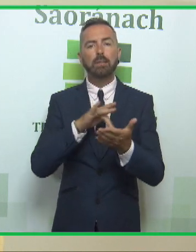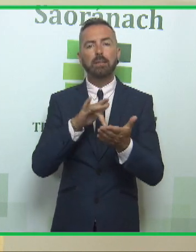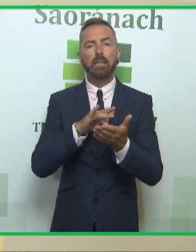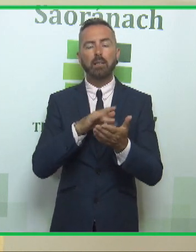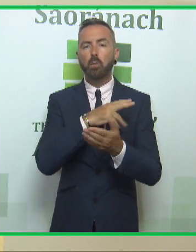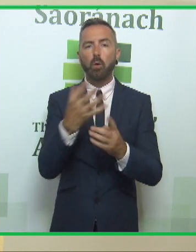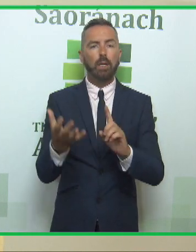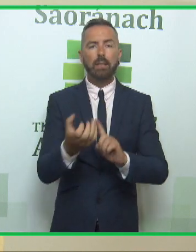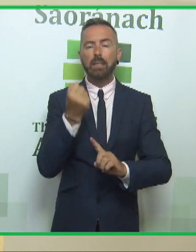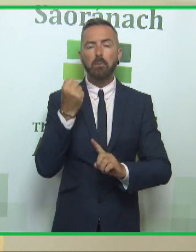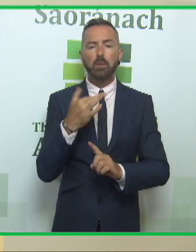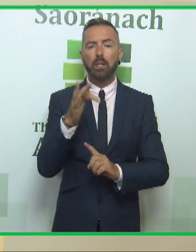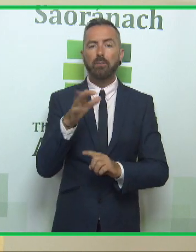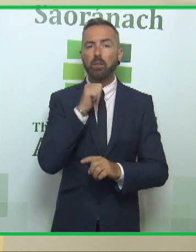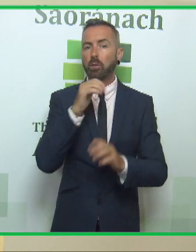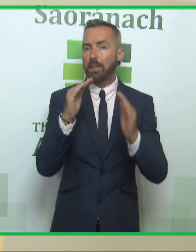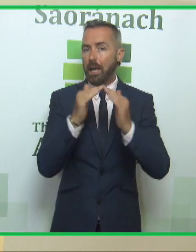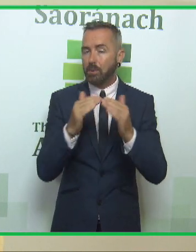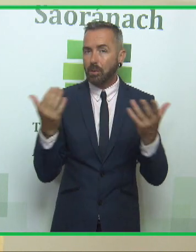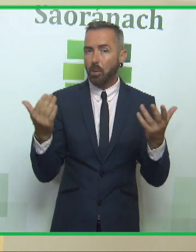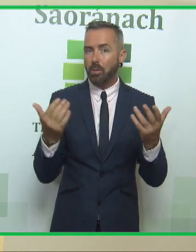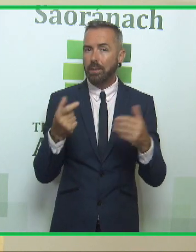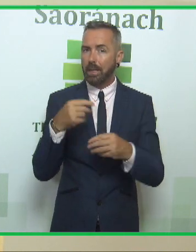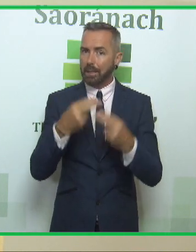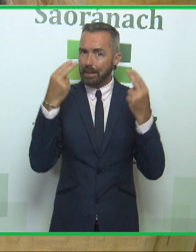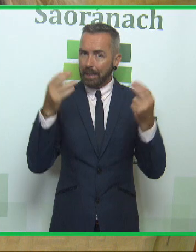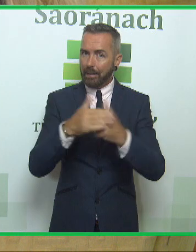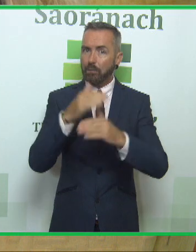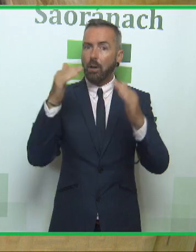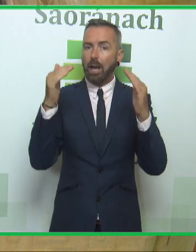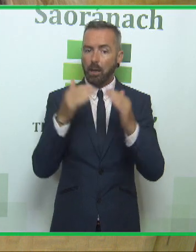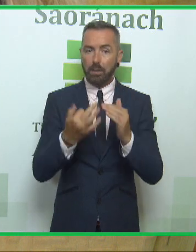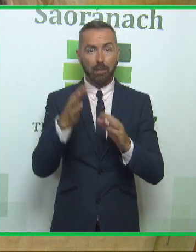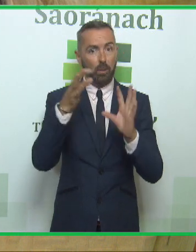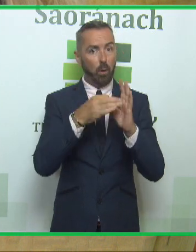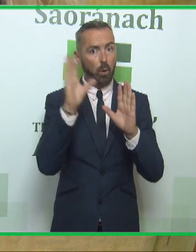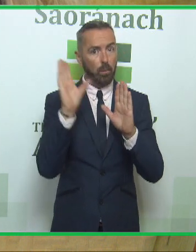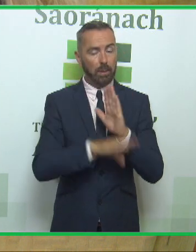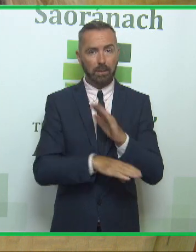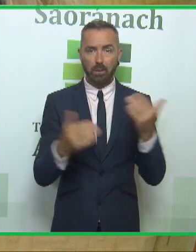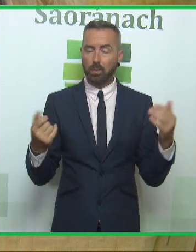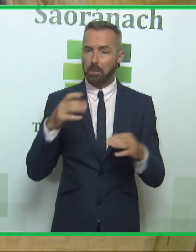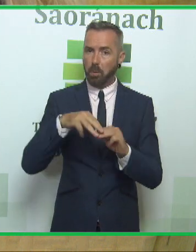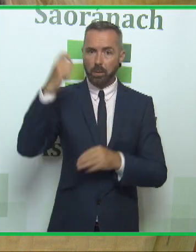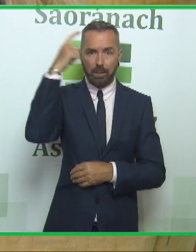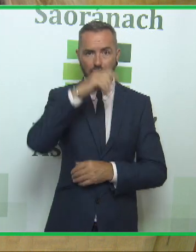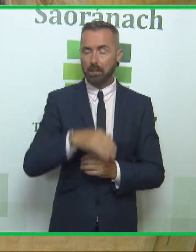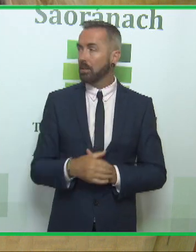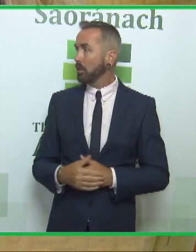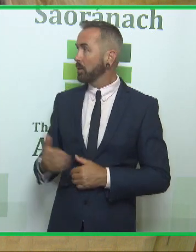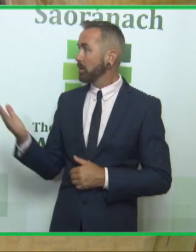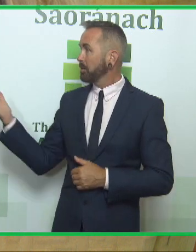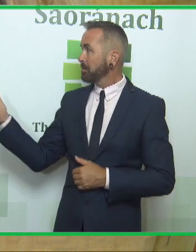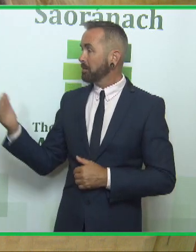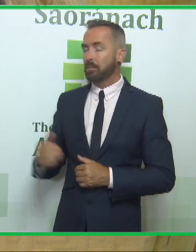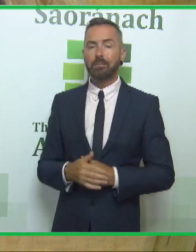or Y, and it gets complicated, but that fundamental need for housing, if you're homeless, it just must be... See, there has to be a